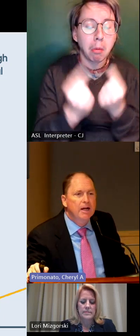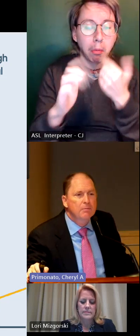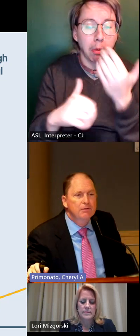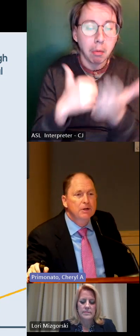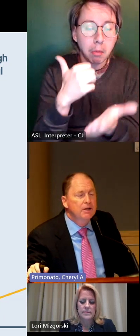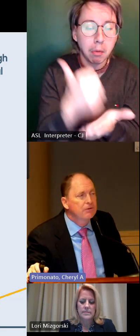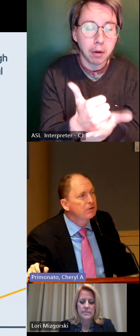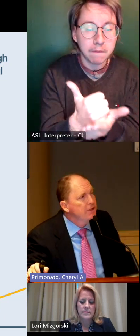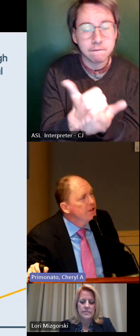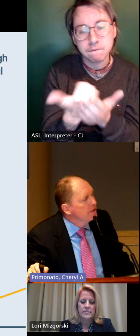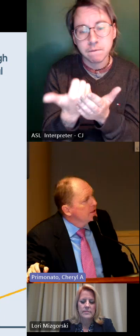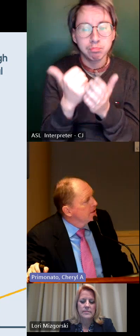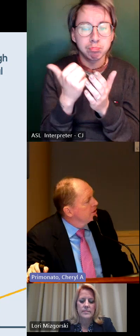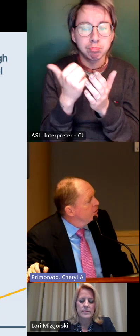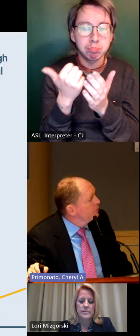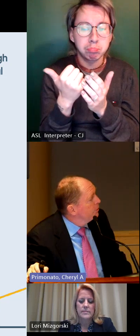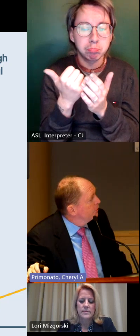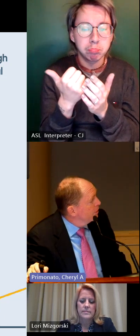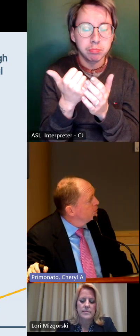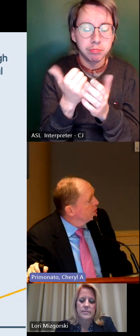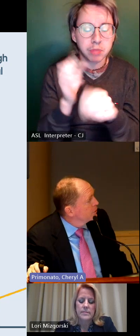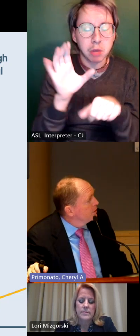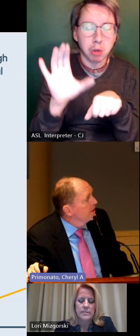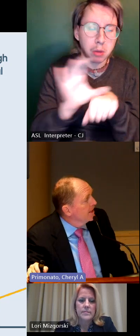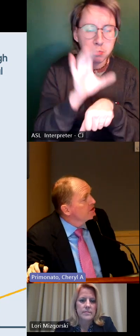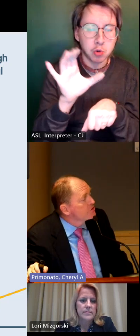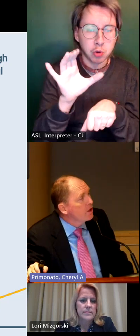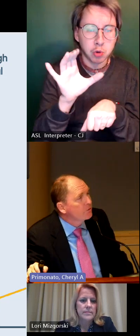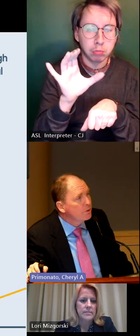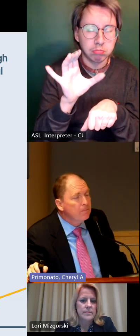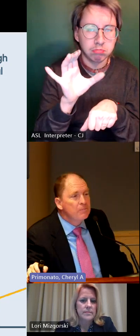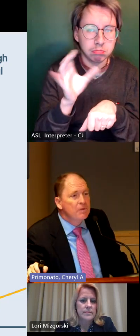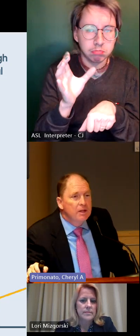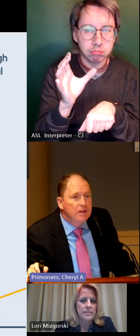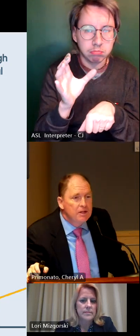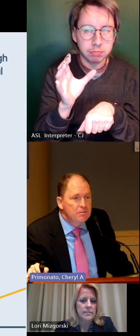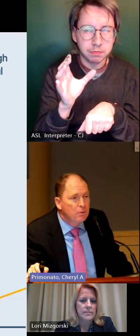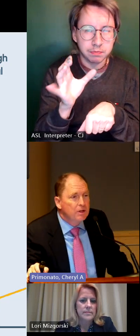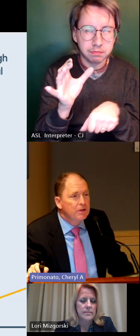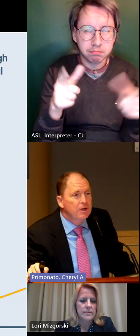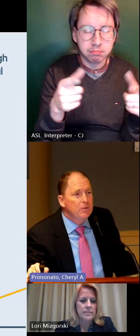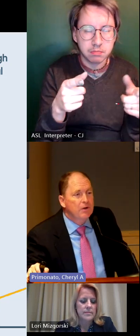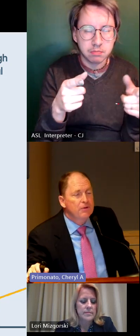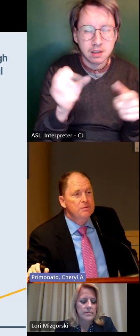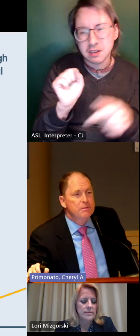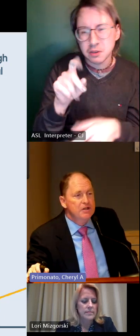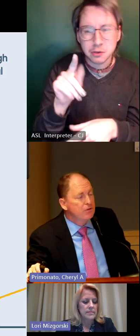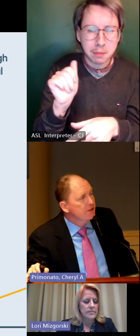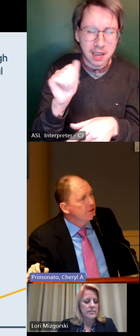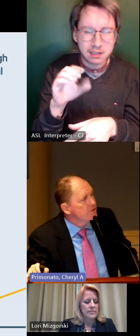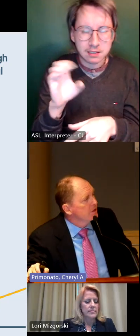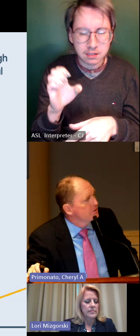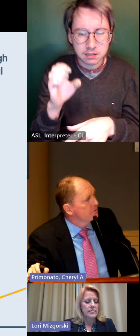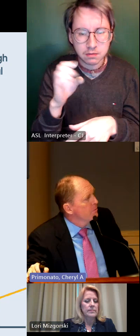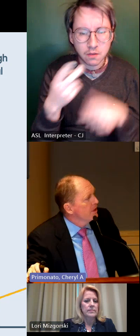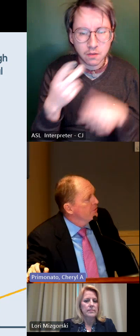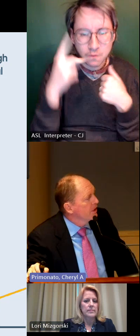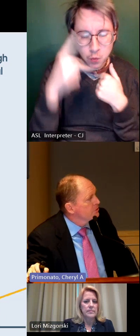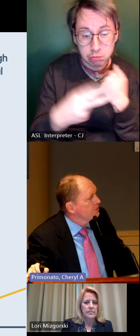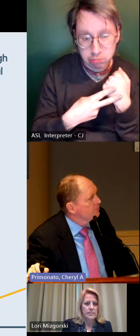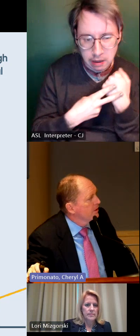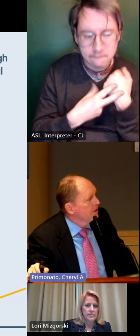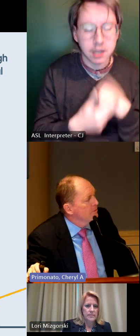storage, backup and recovery, included both hardware, equipment, and software. It has been working very well for these past 3 years. It is